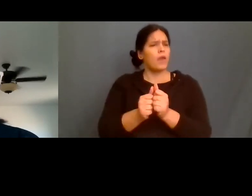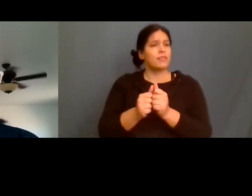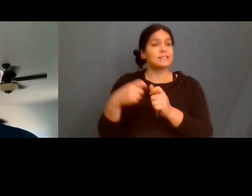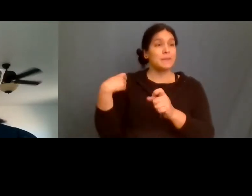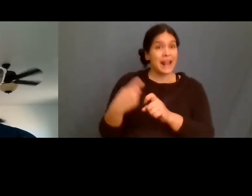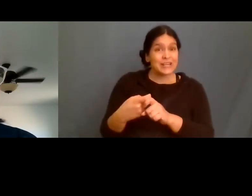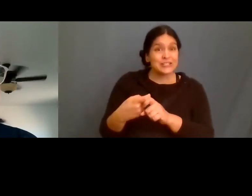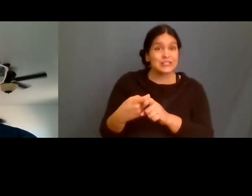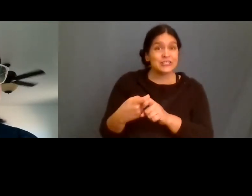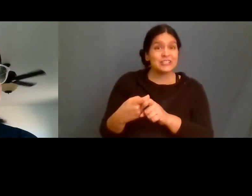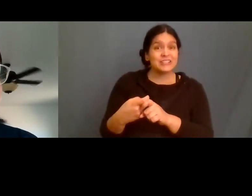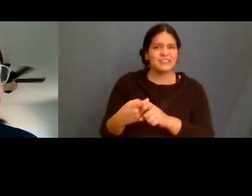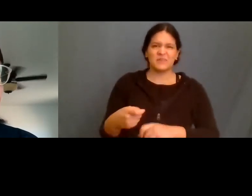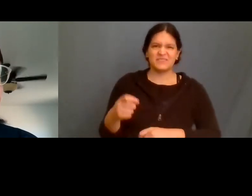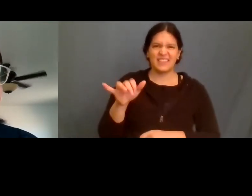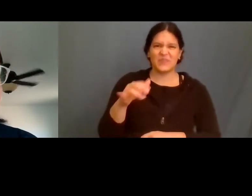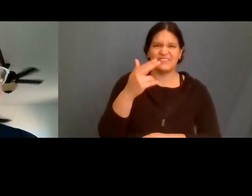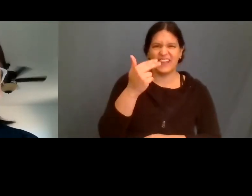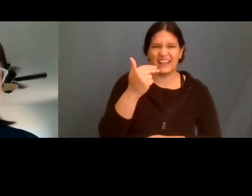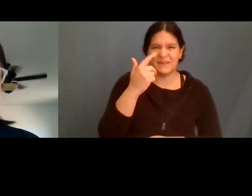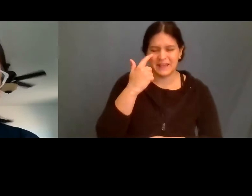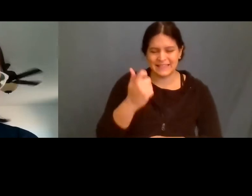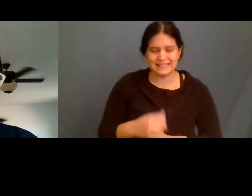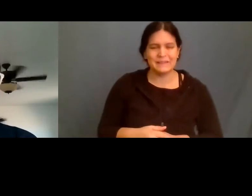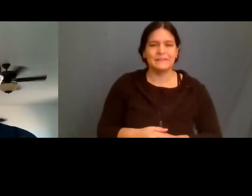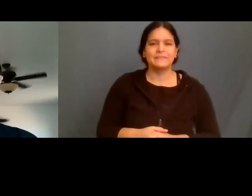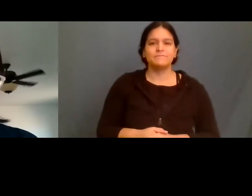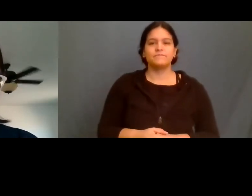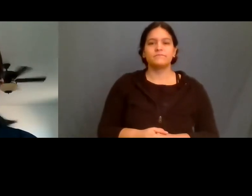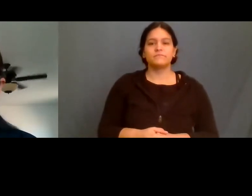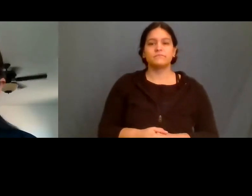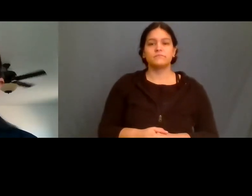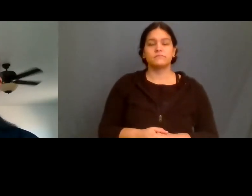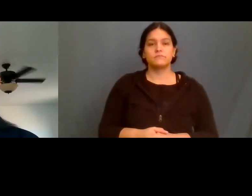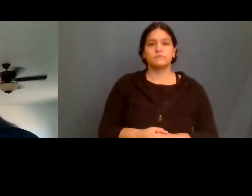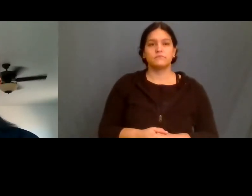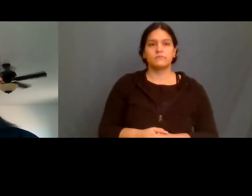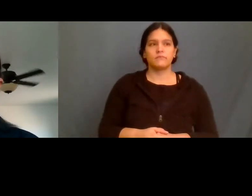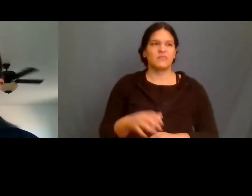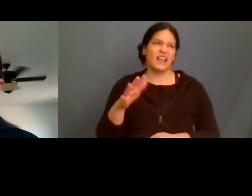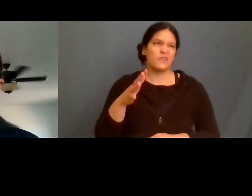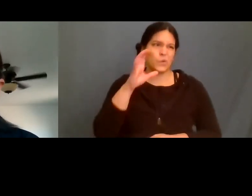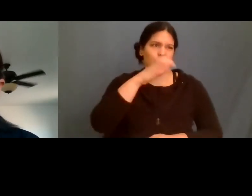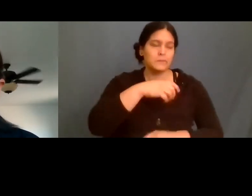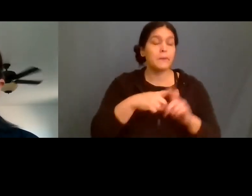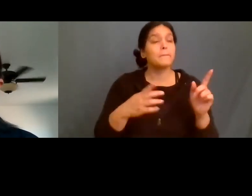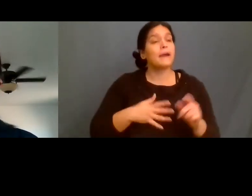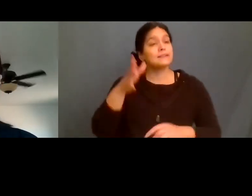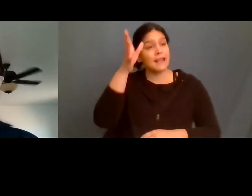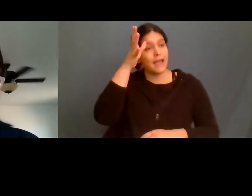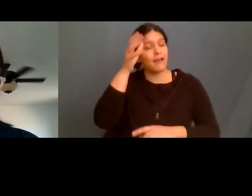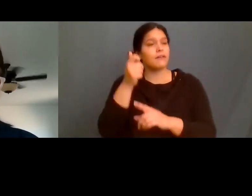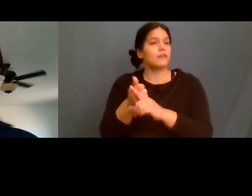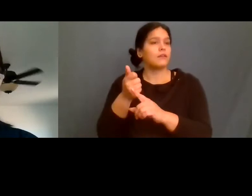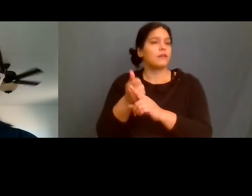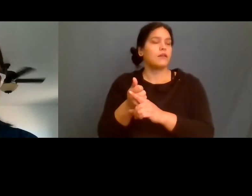Spanish, which was funny because, you know, that's sort of weird. But my dad was a